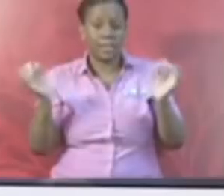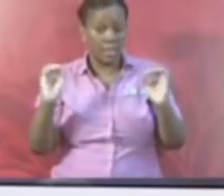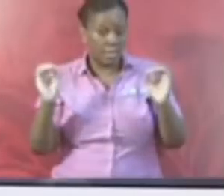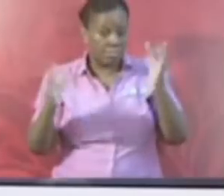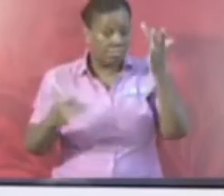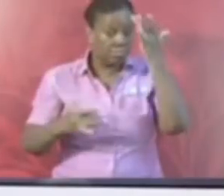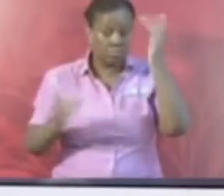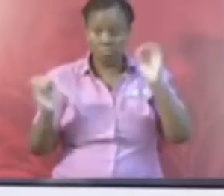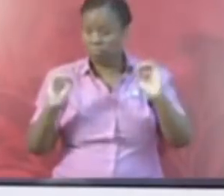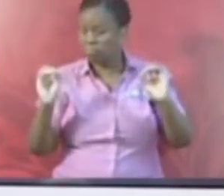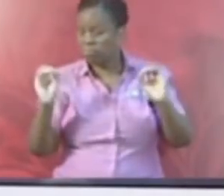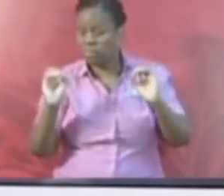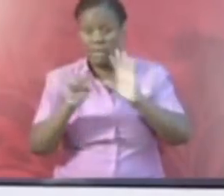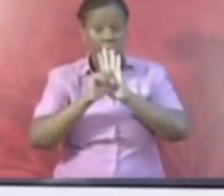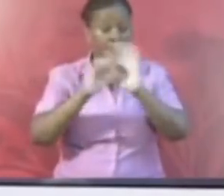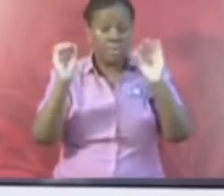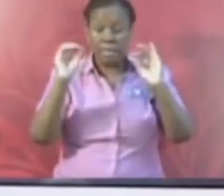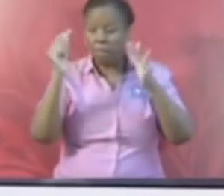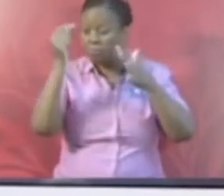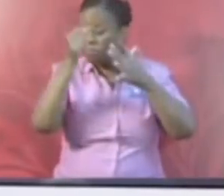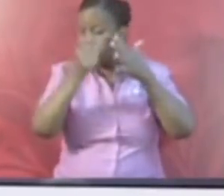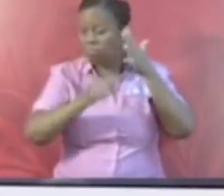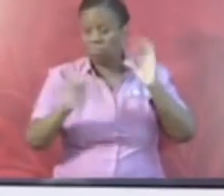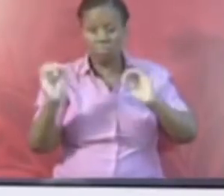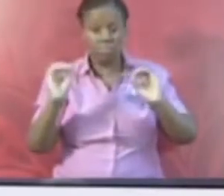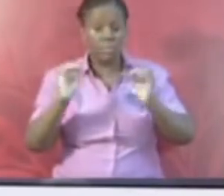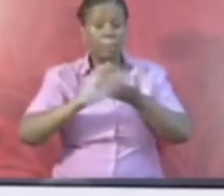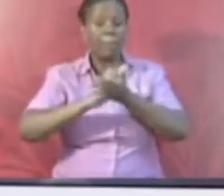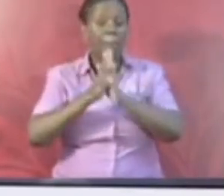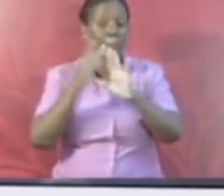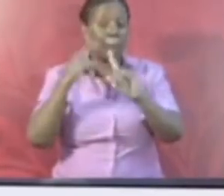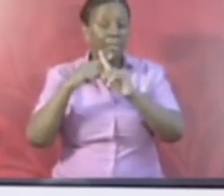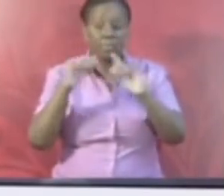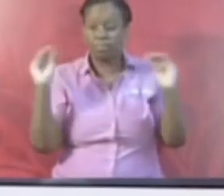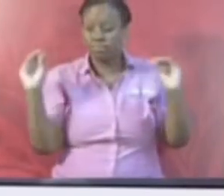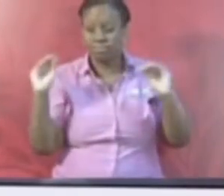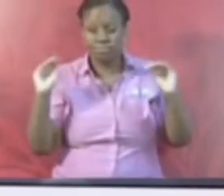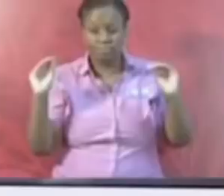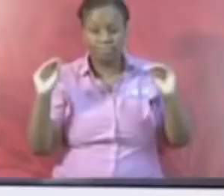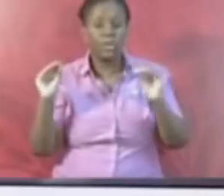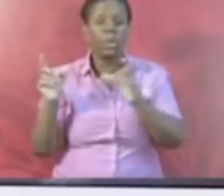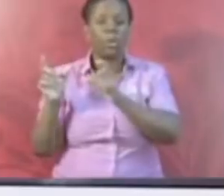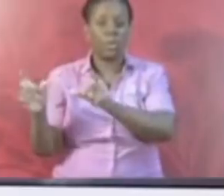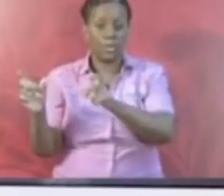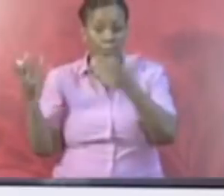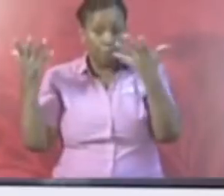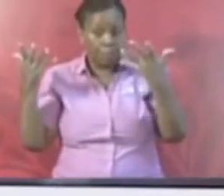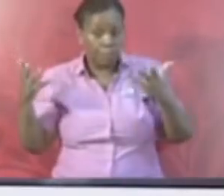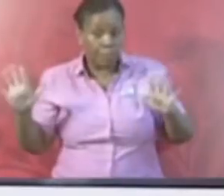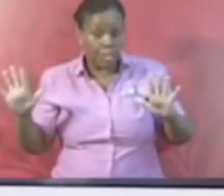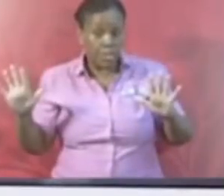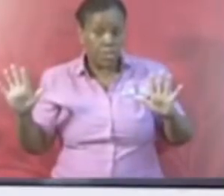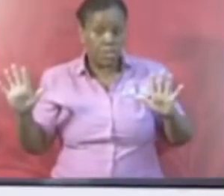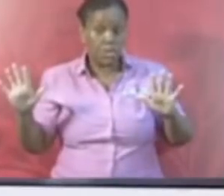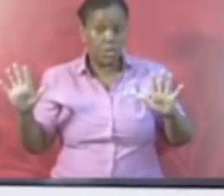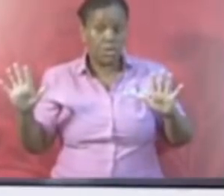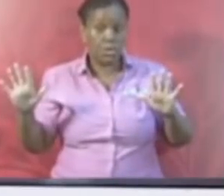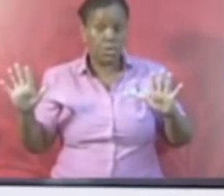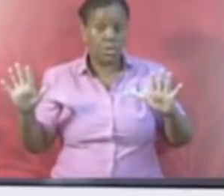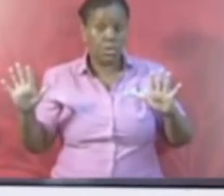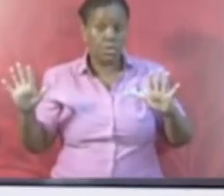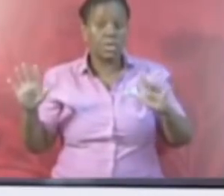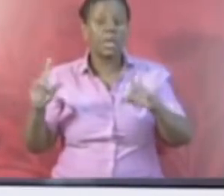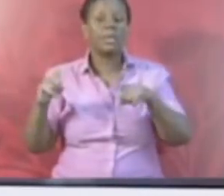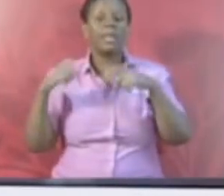and symptoms, you have not become positive, once your quarantine period ends, you issue the quarantine order, you can give it to your